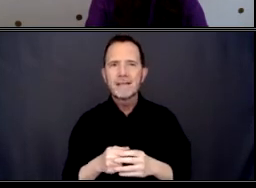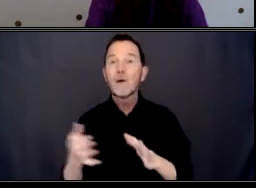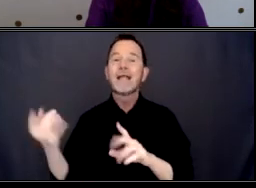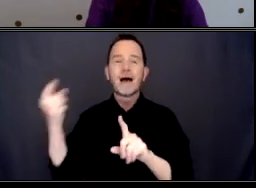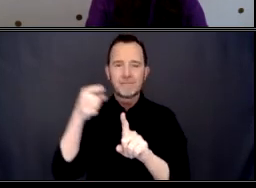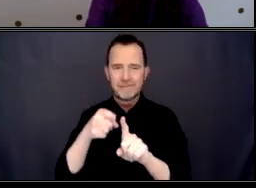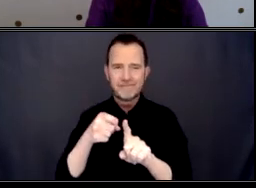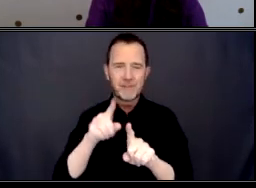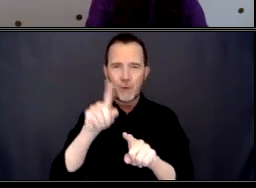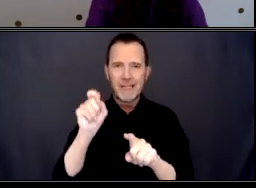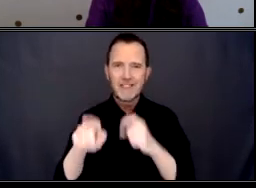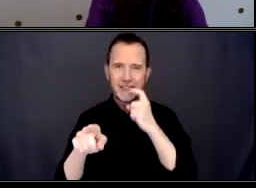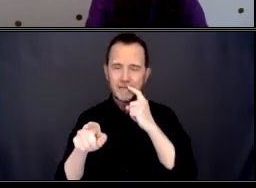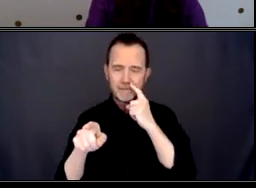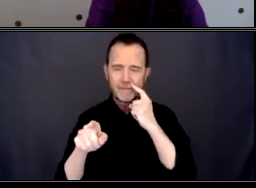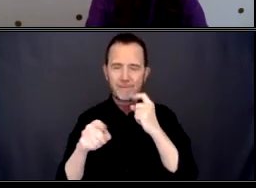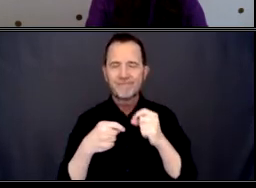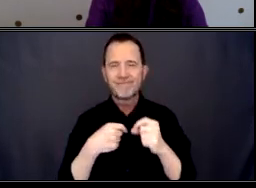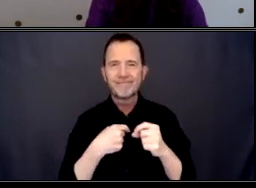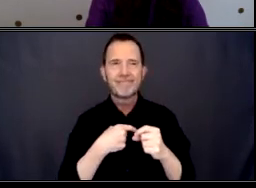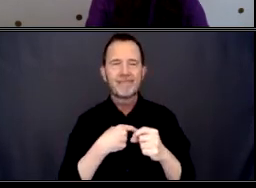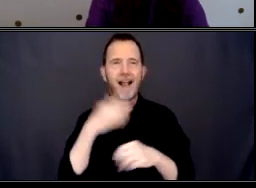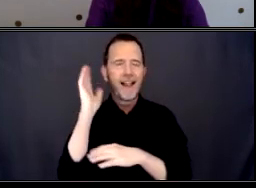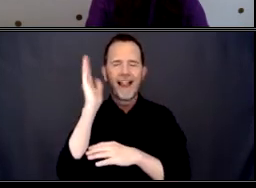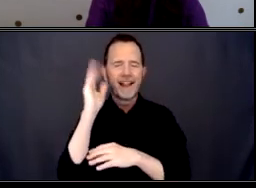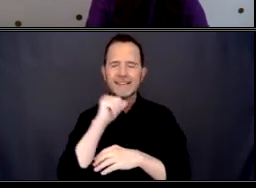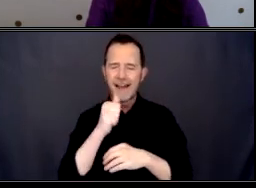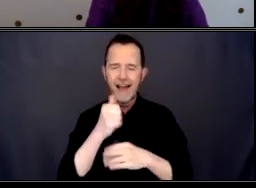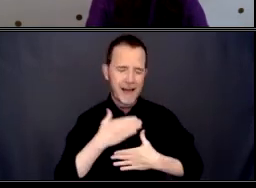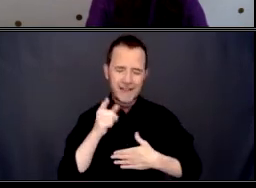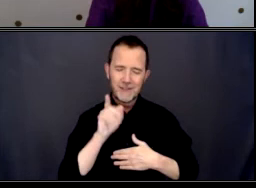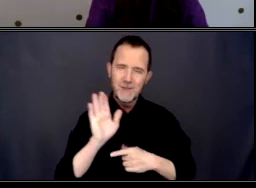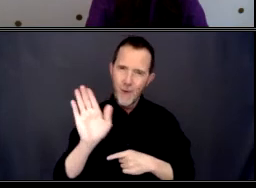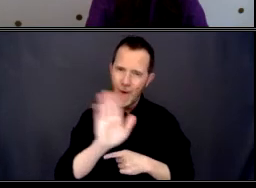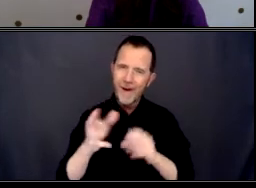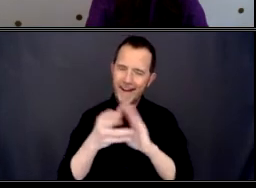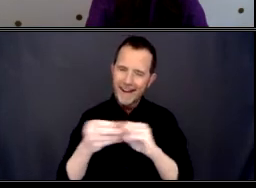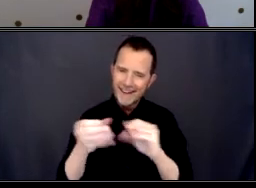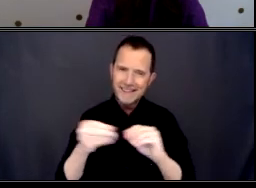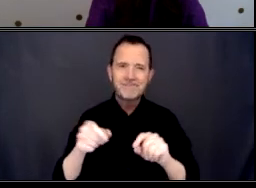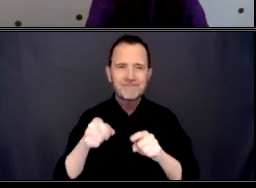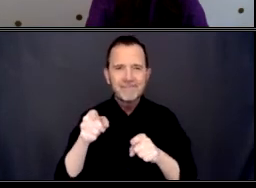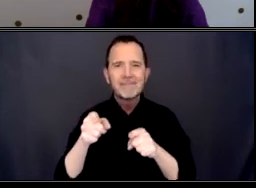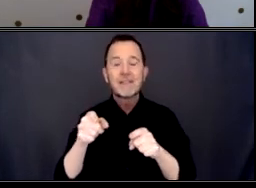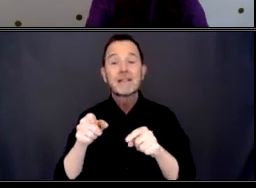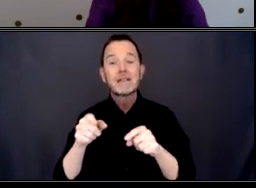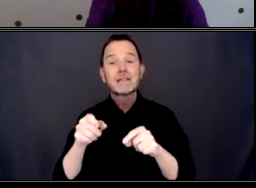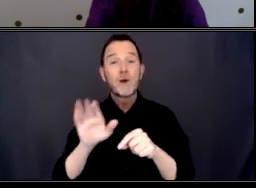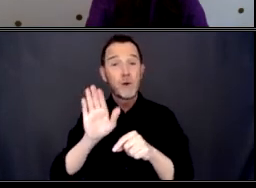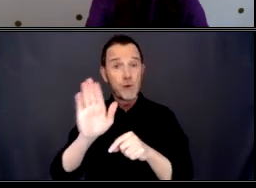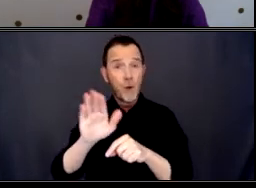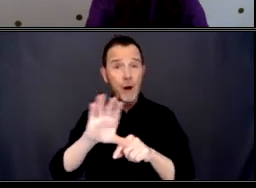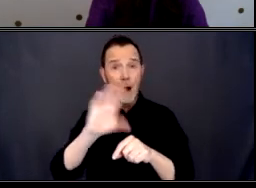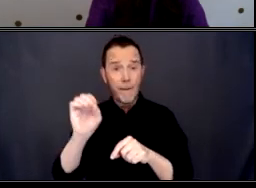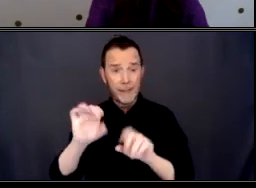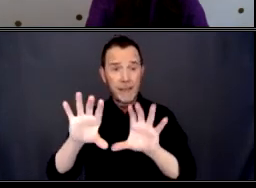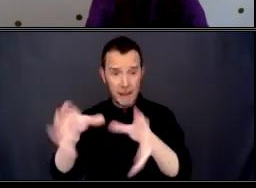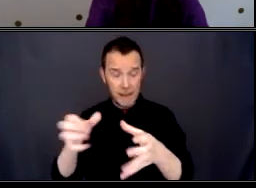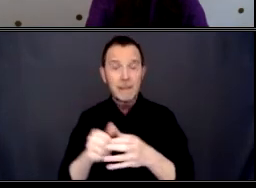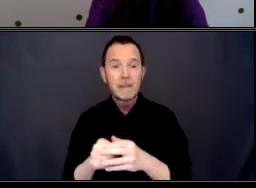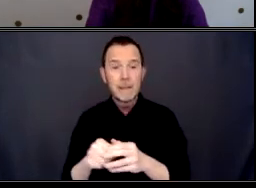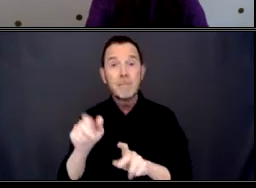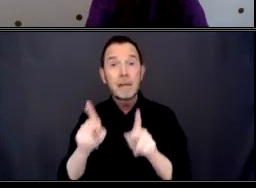stop orating. What are the career advancement opportunities for people with disabilities in your organization, and how are you